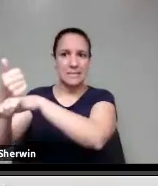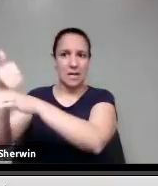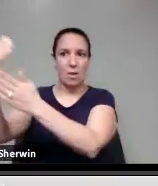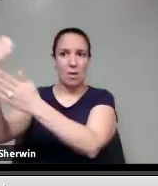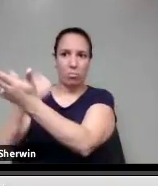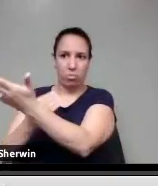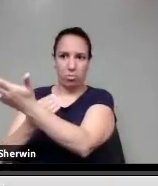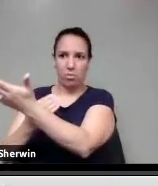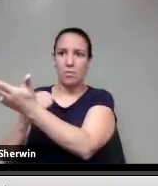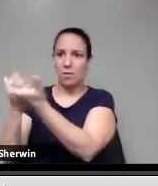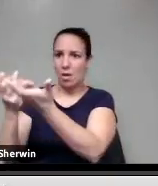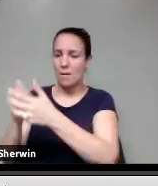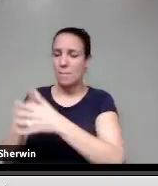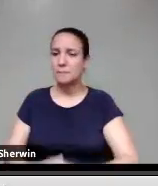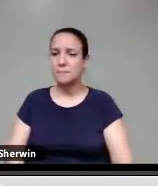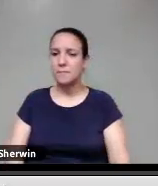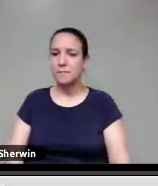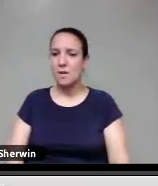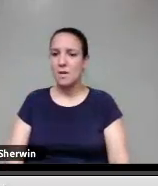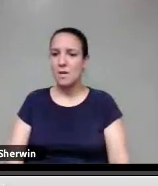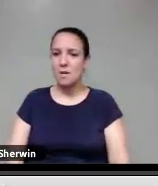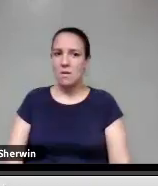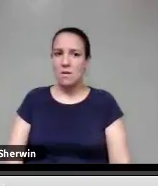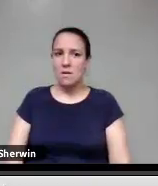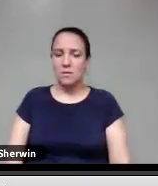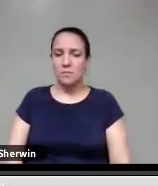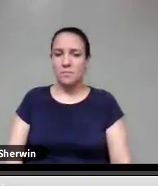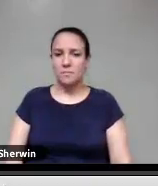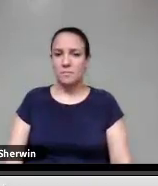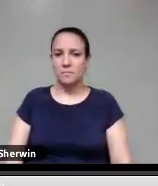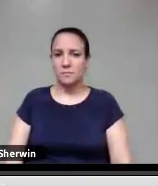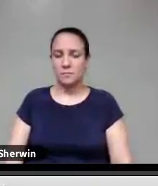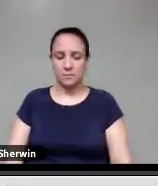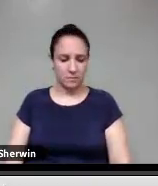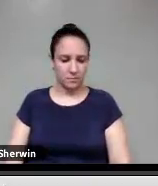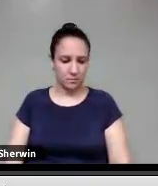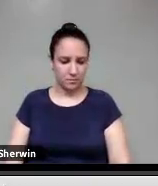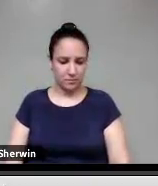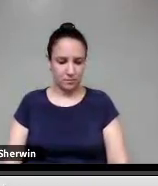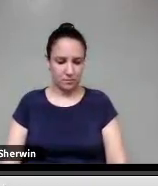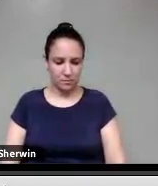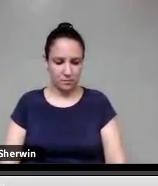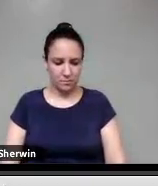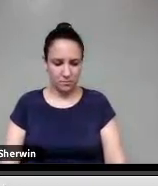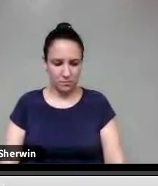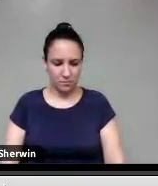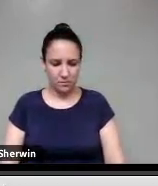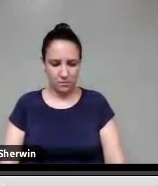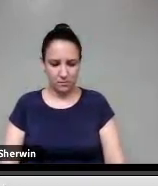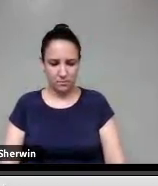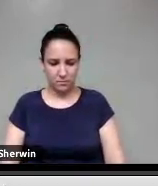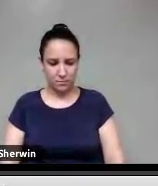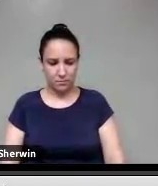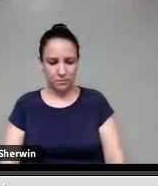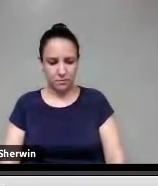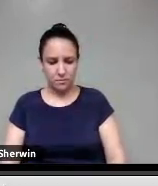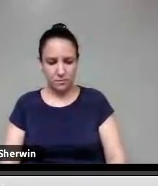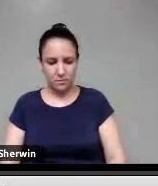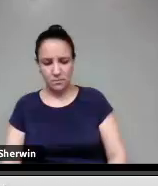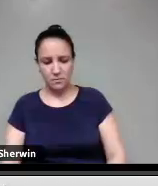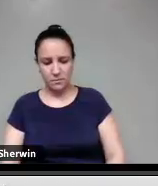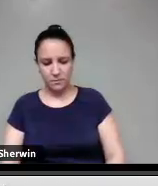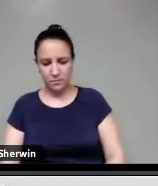know if they had actual smaller focus groups behind the scenes, which would have been helpful to take those comments and then drill down and see what would be the benefit